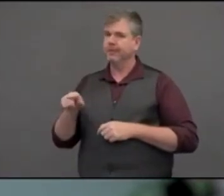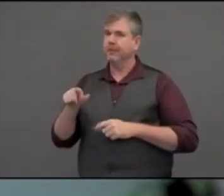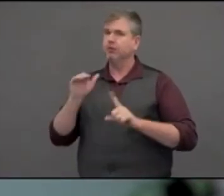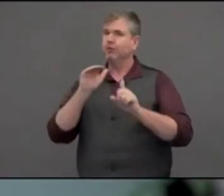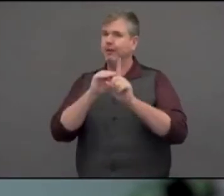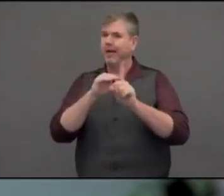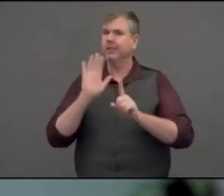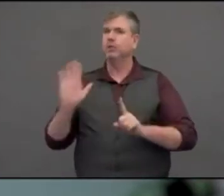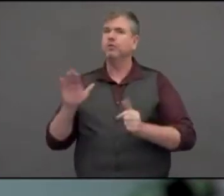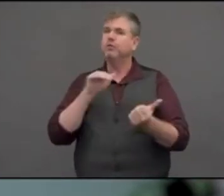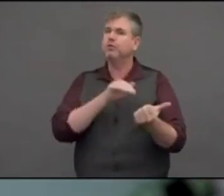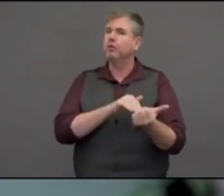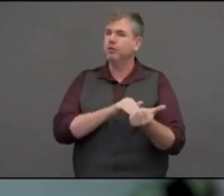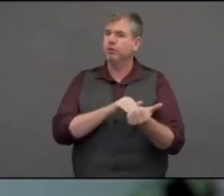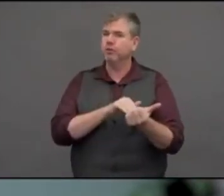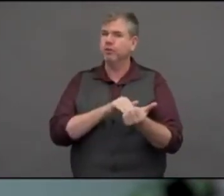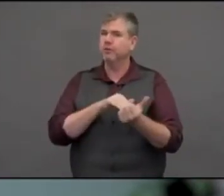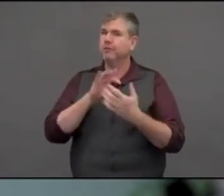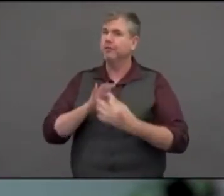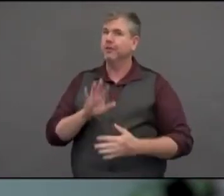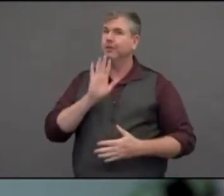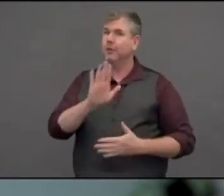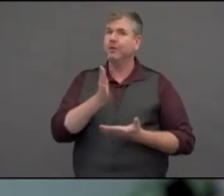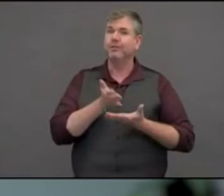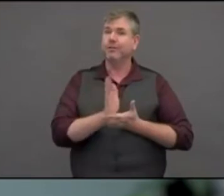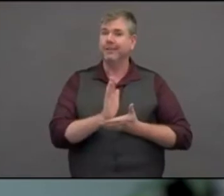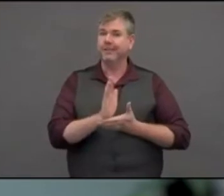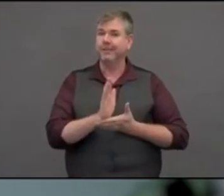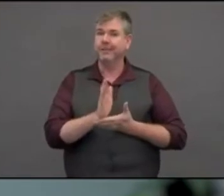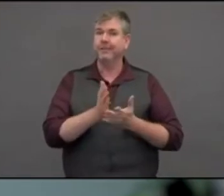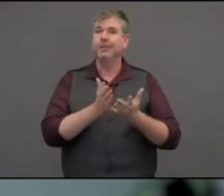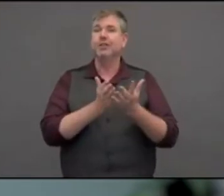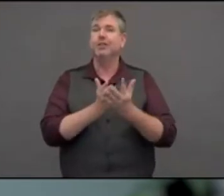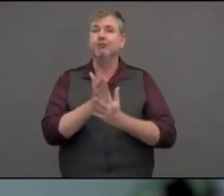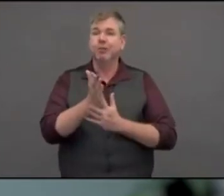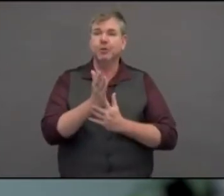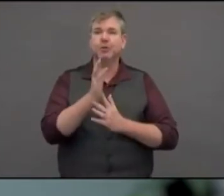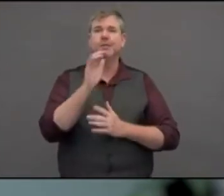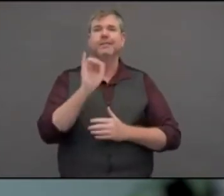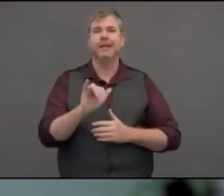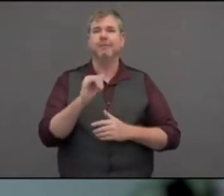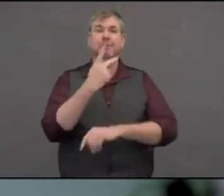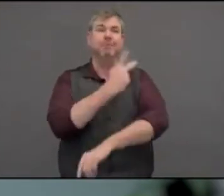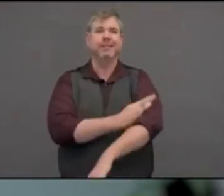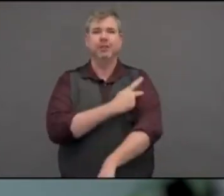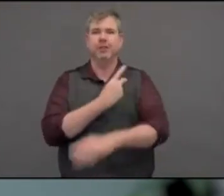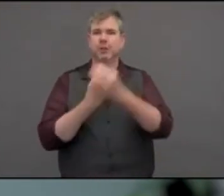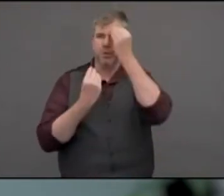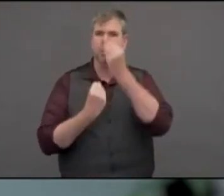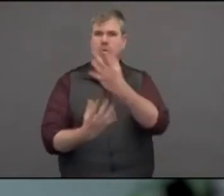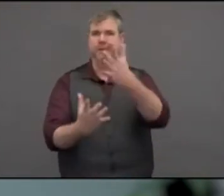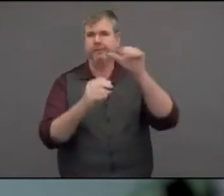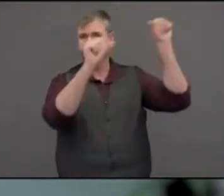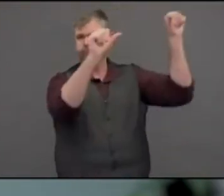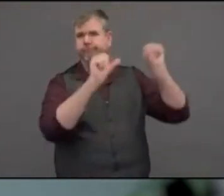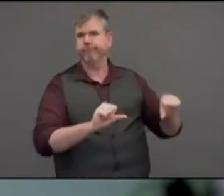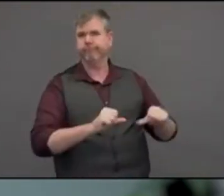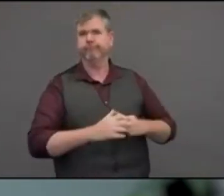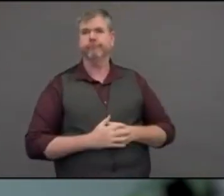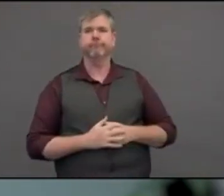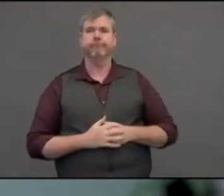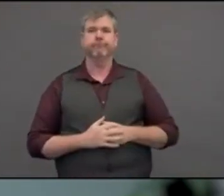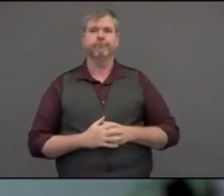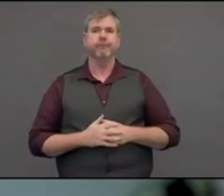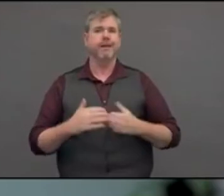patient notice. But if you have any violations that you believe are occurring, we have a website with a